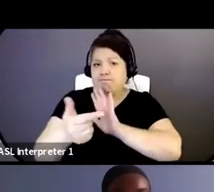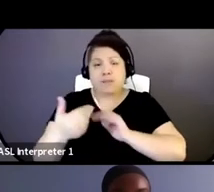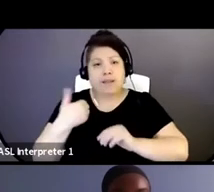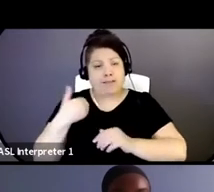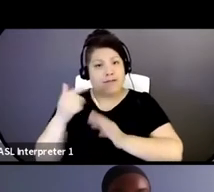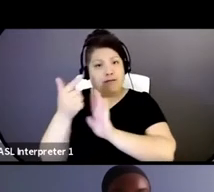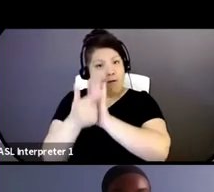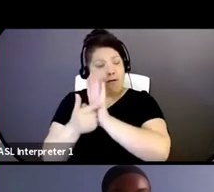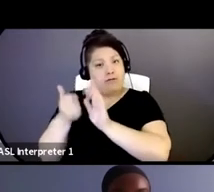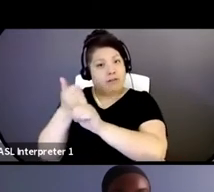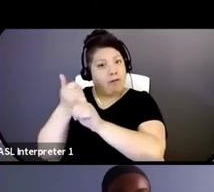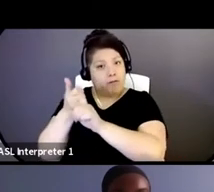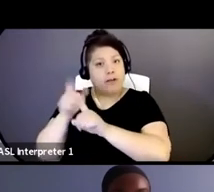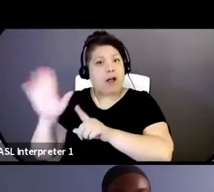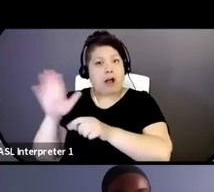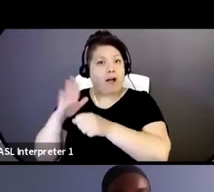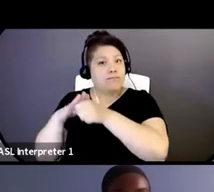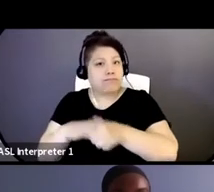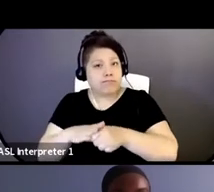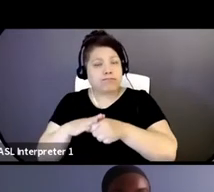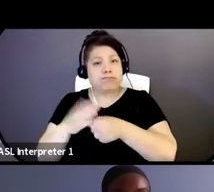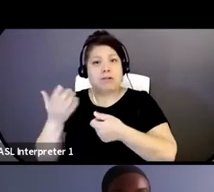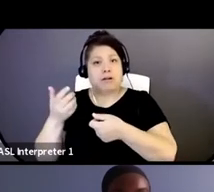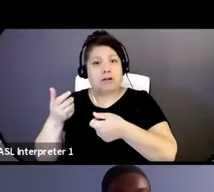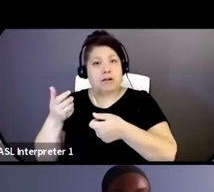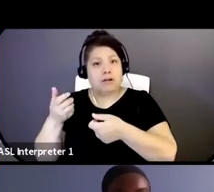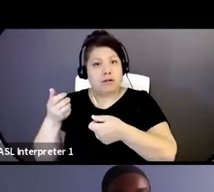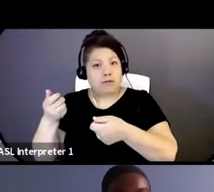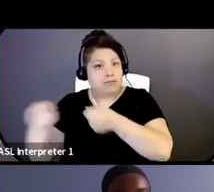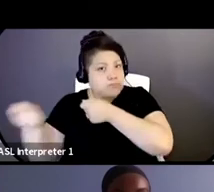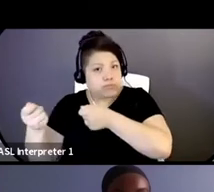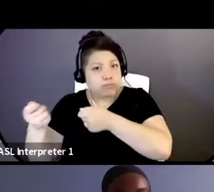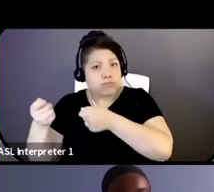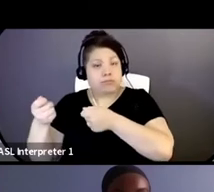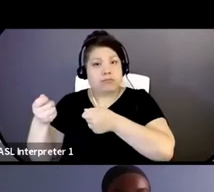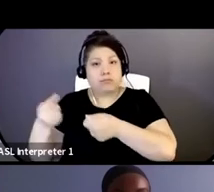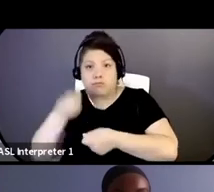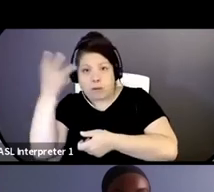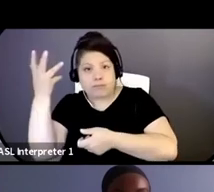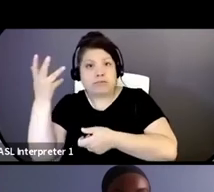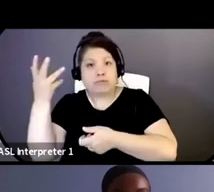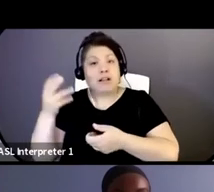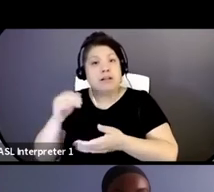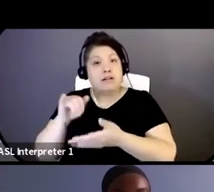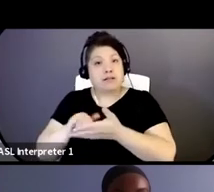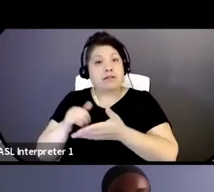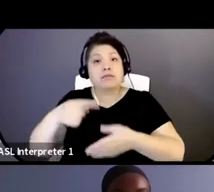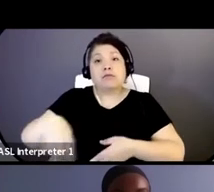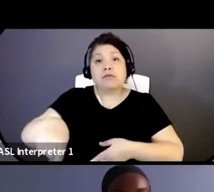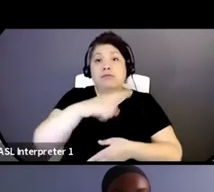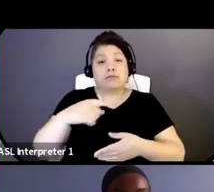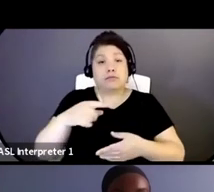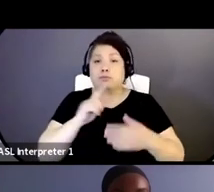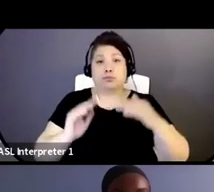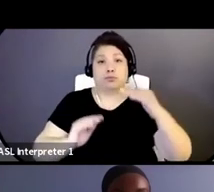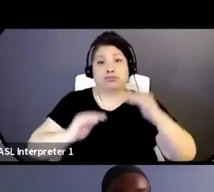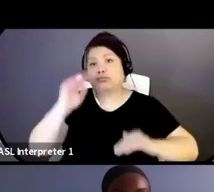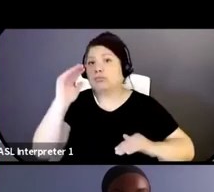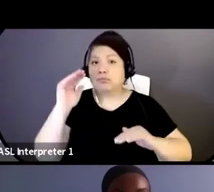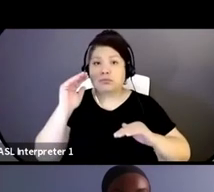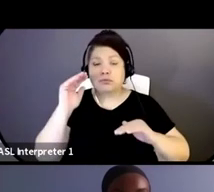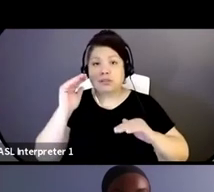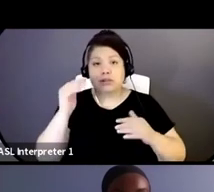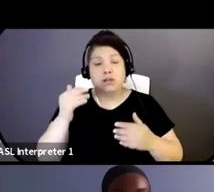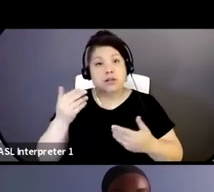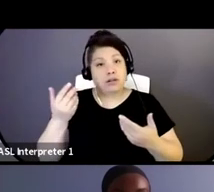racist, in order to keep some people safe and the rest of us gets thrown under the bus. The rest of us are